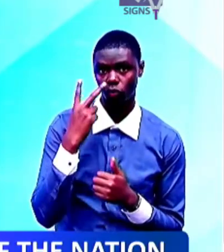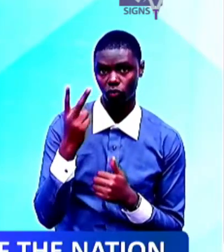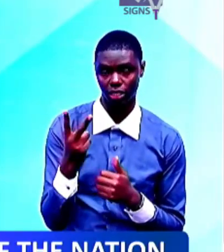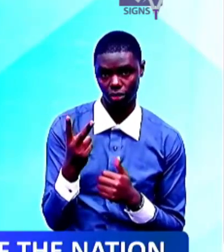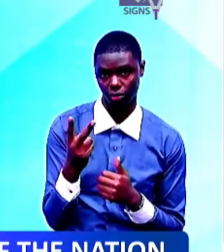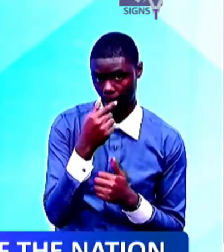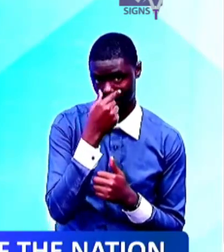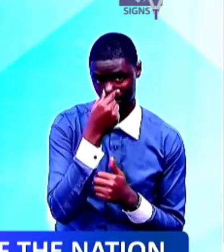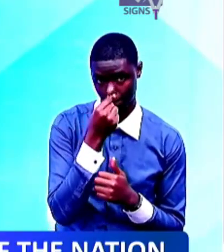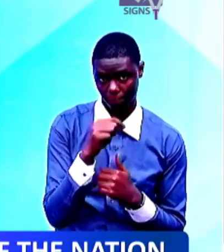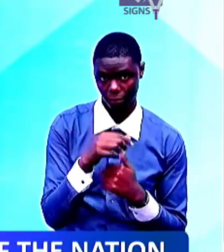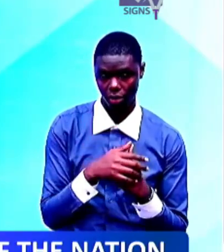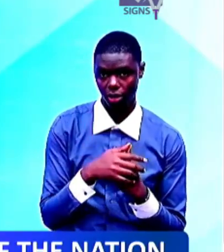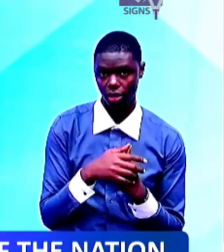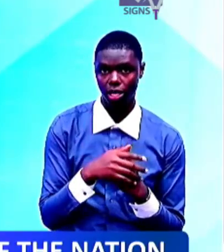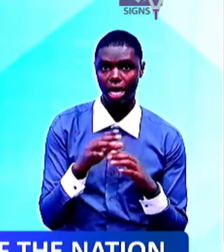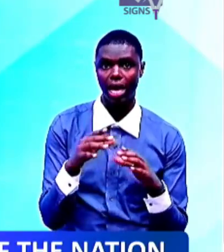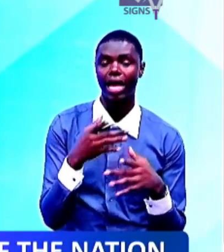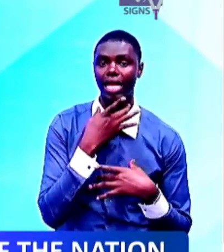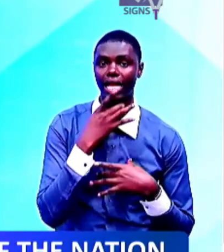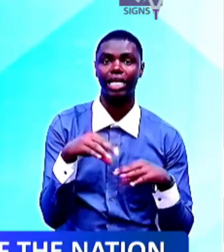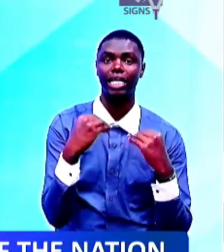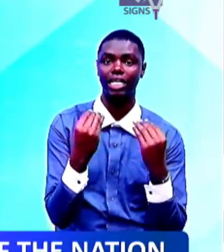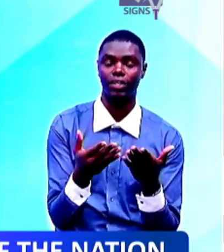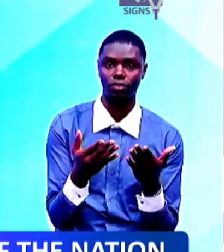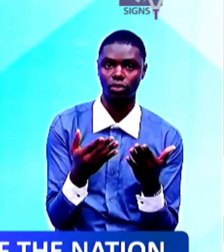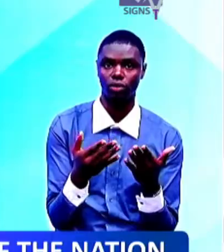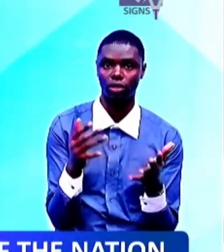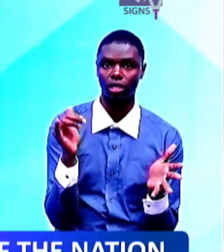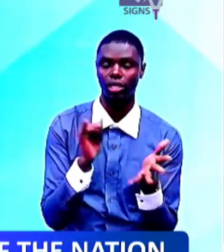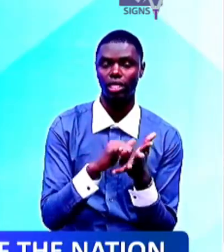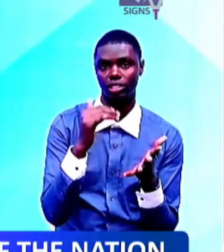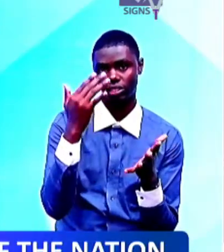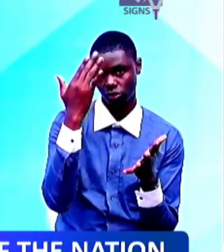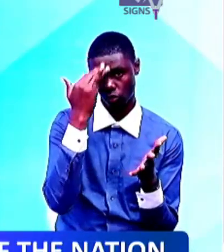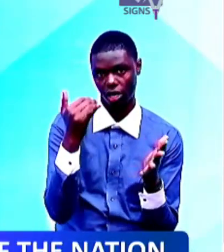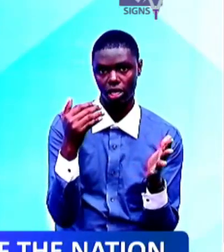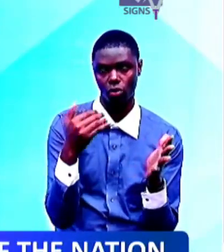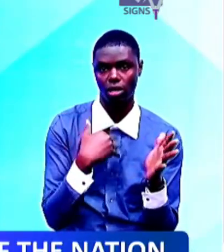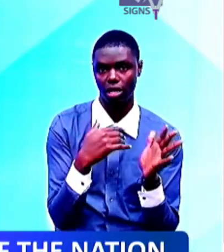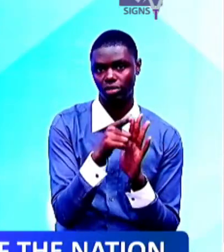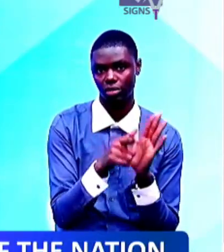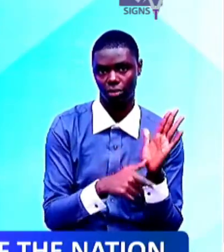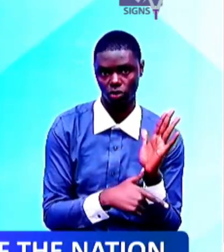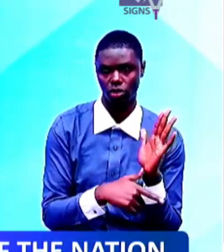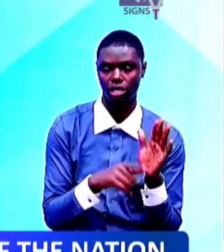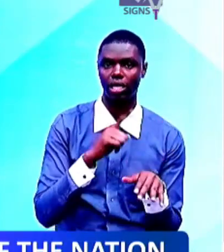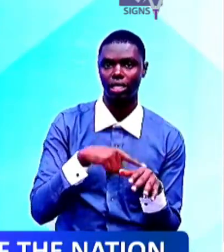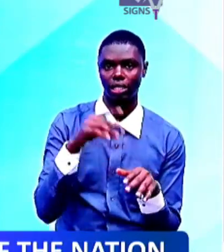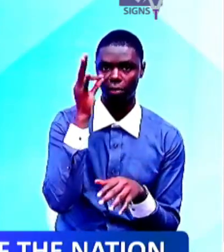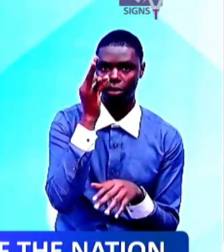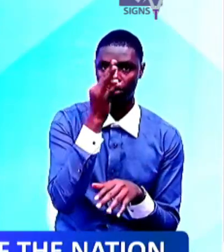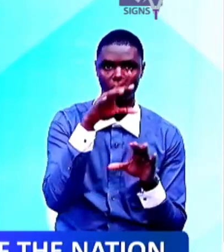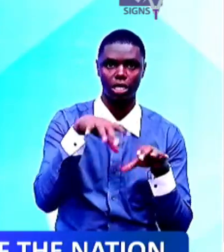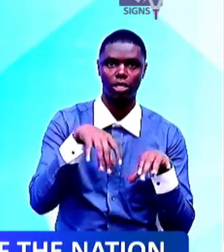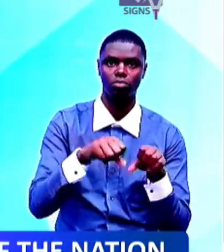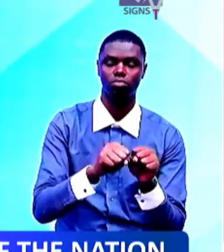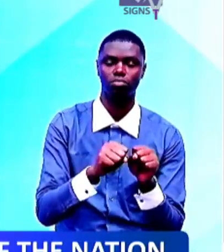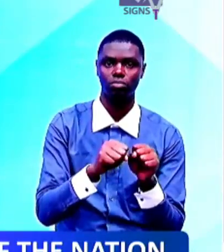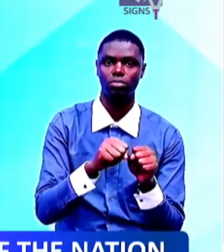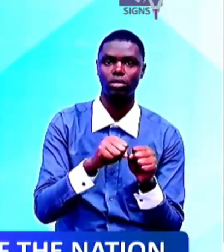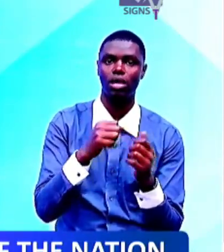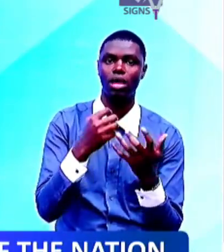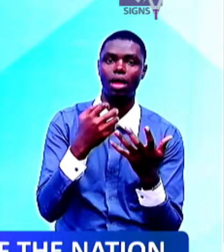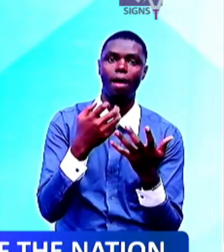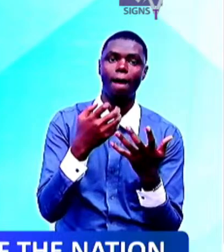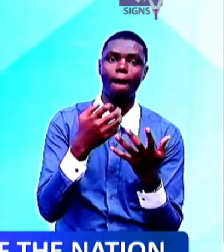and I like giving history because that's when we draw lessons from. When Kibaki got into power through popular vote in